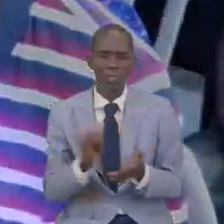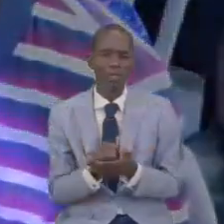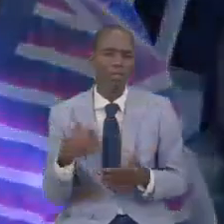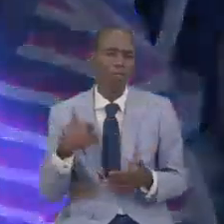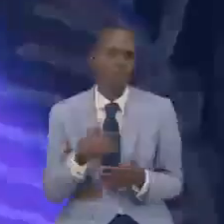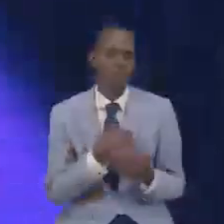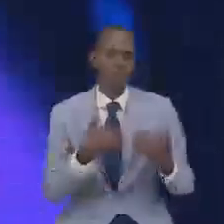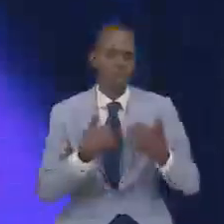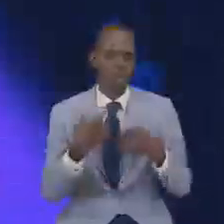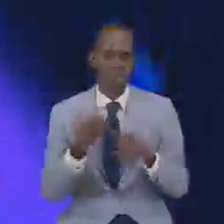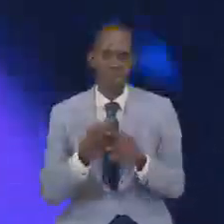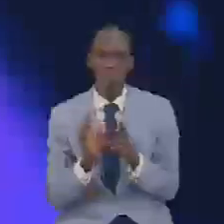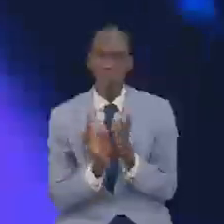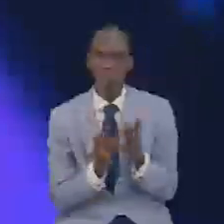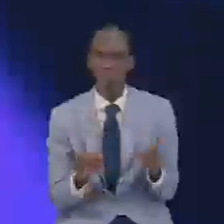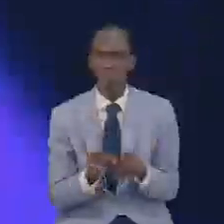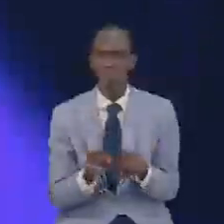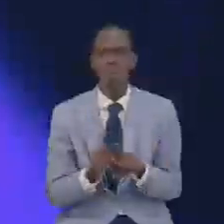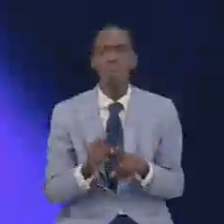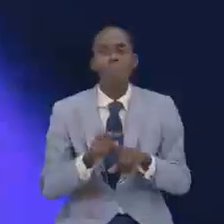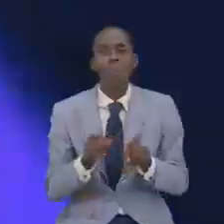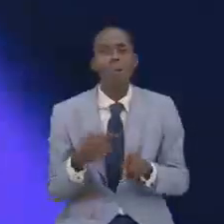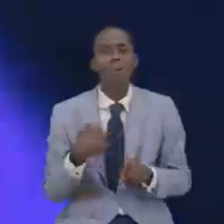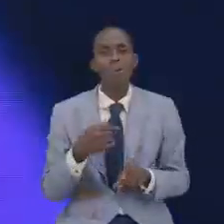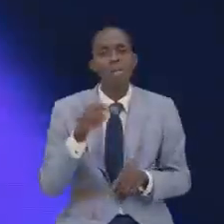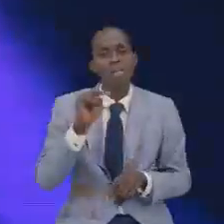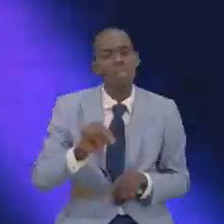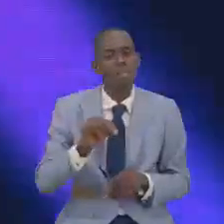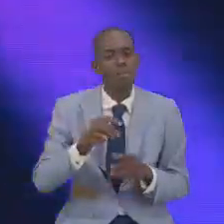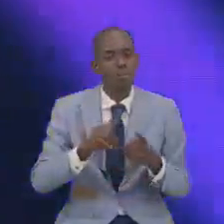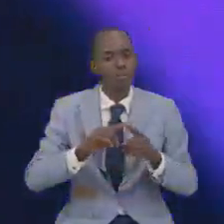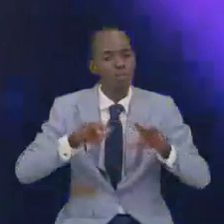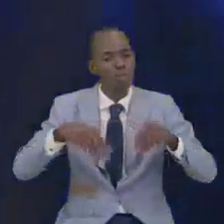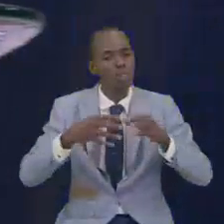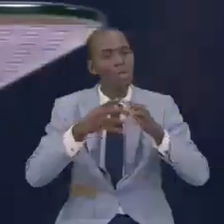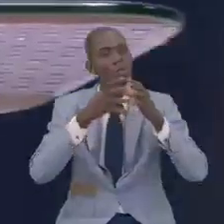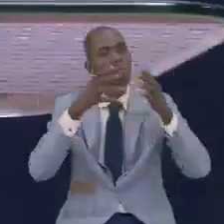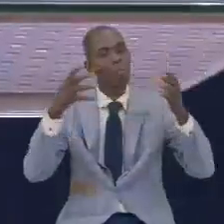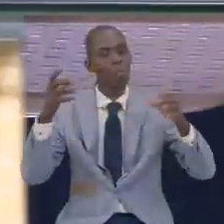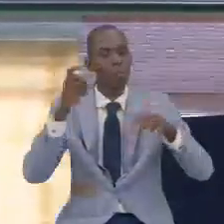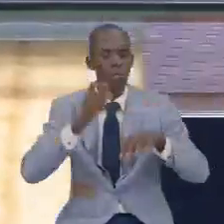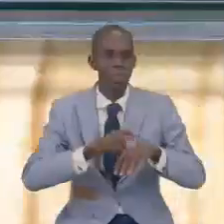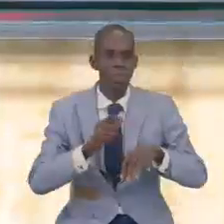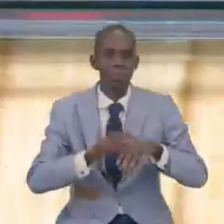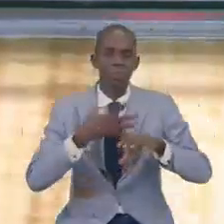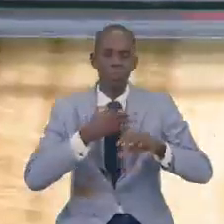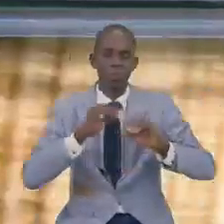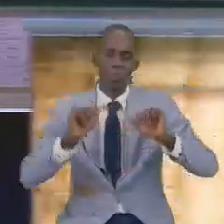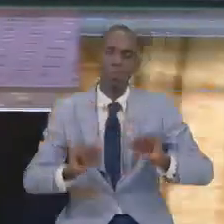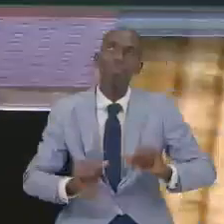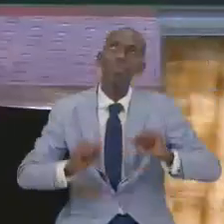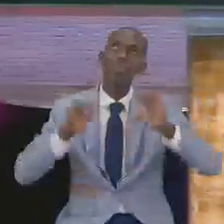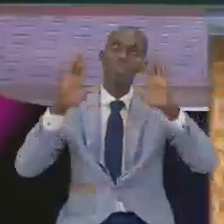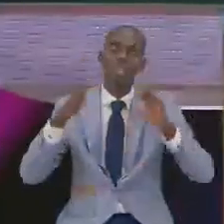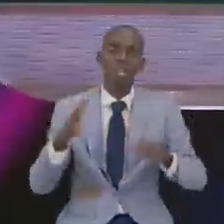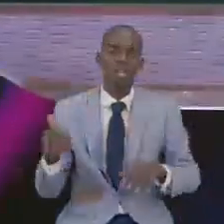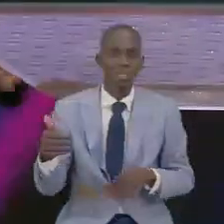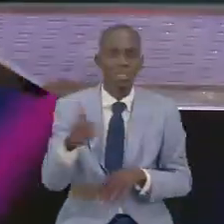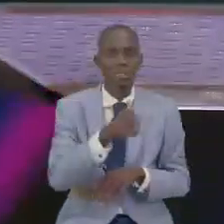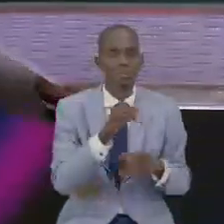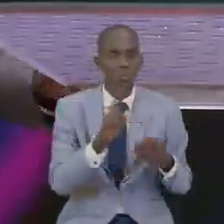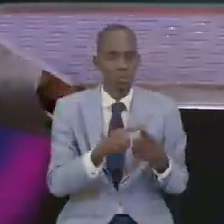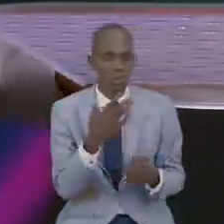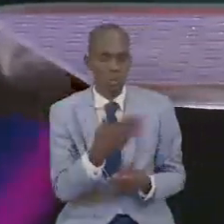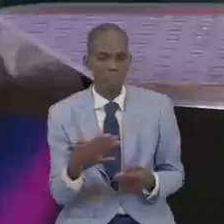But we need time. We must give time, and must give ourselves to what is available for us,